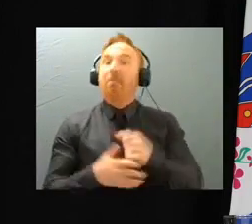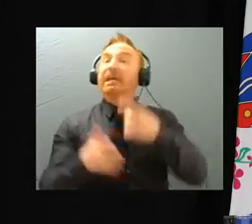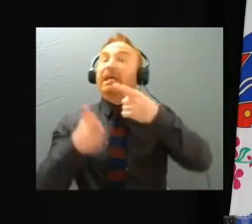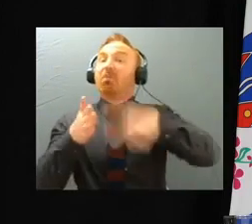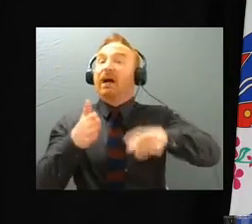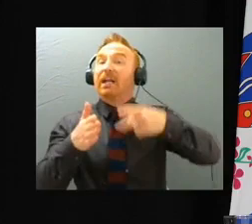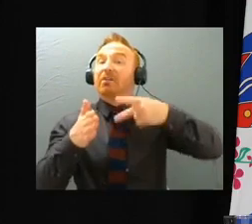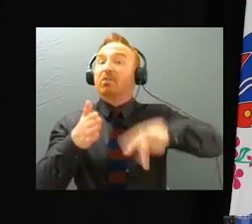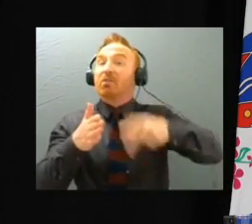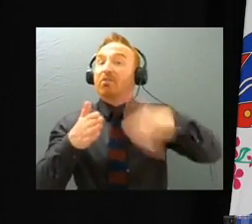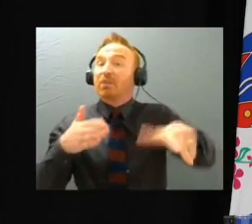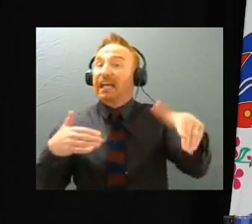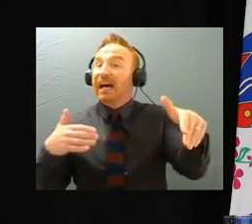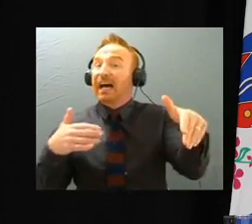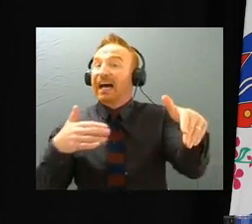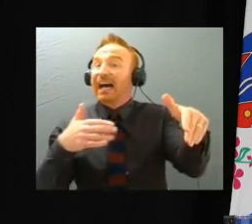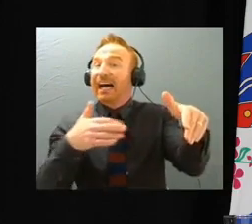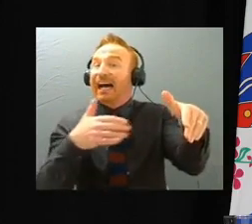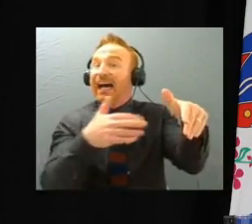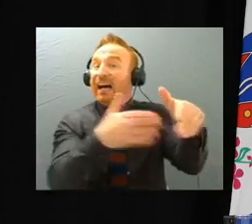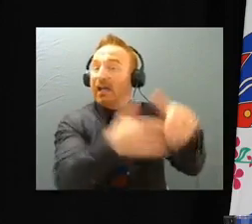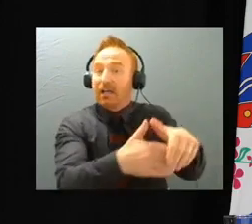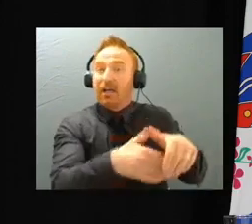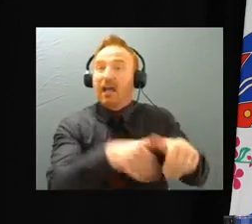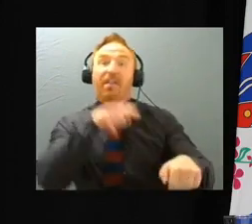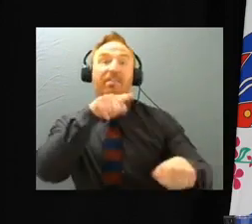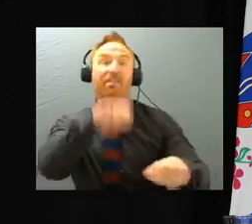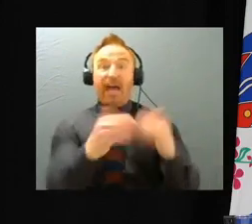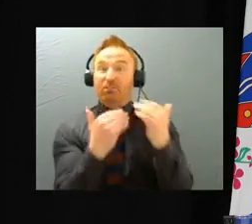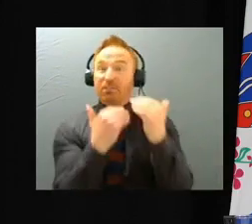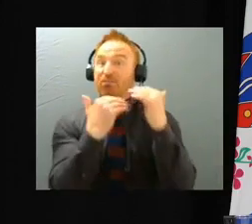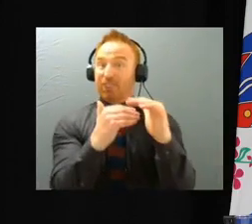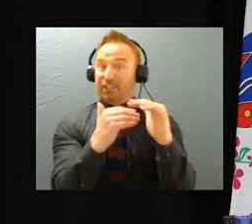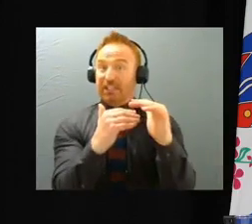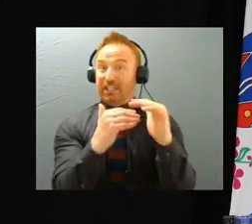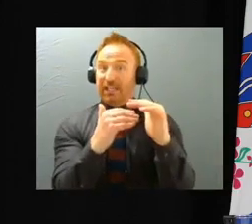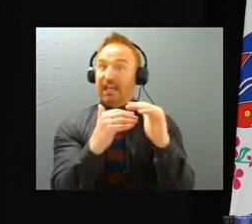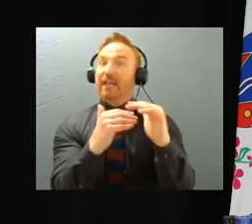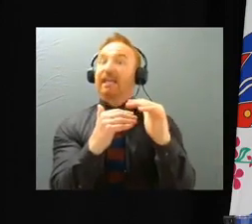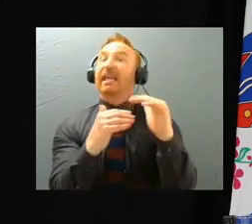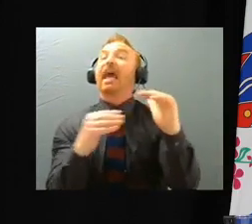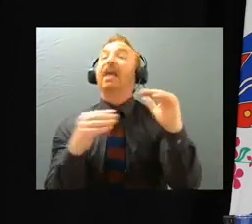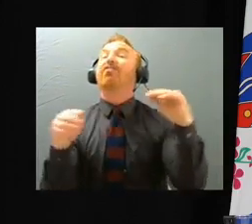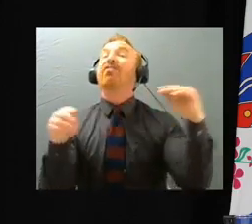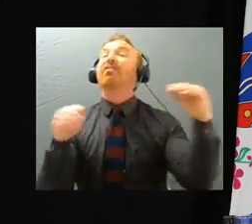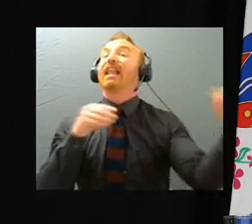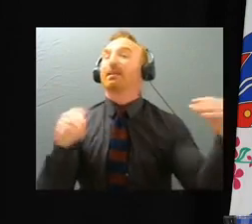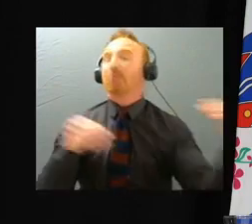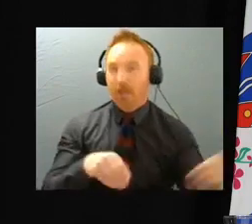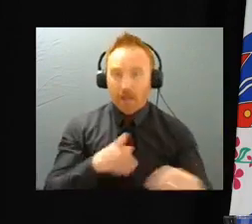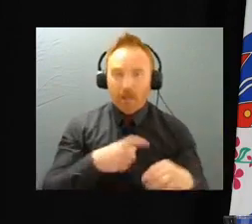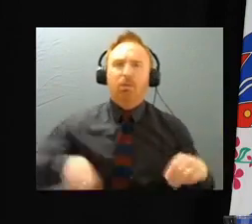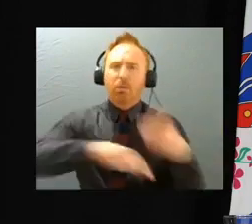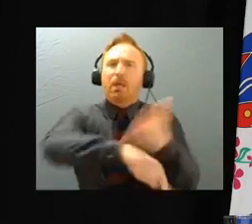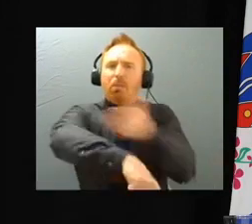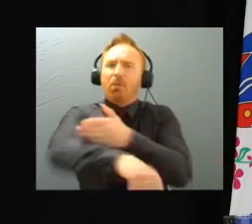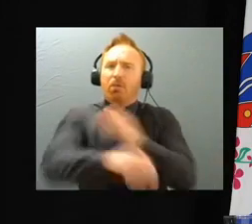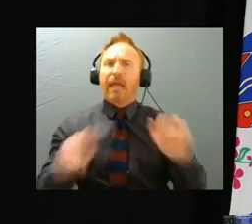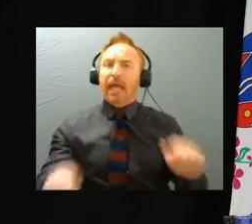forward to gently lifting as well. We can do better with less enforcement if we all move